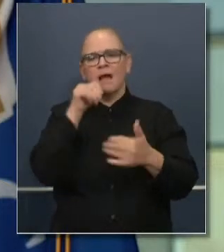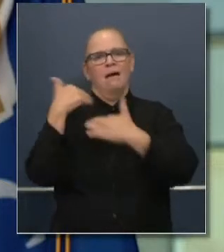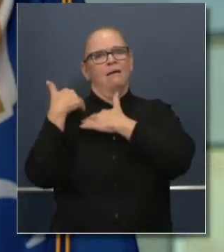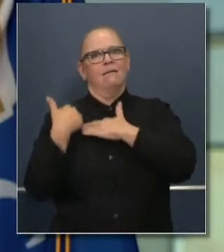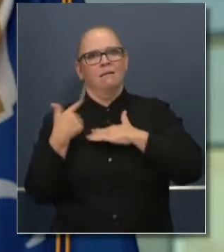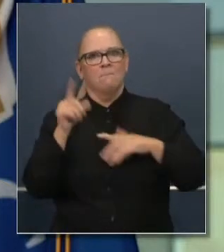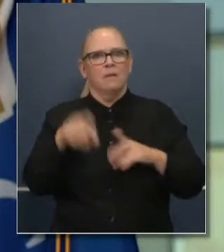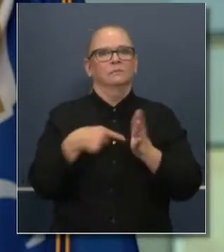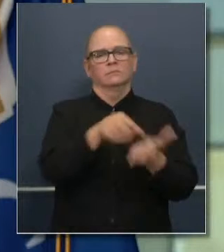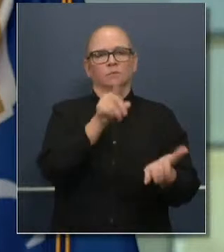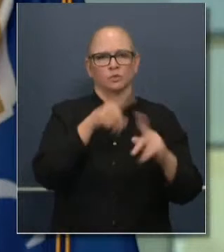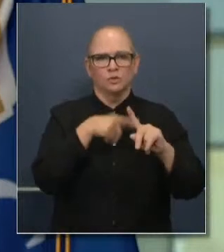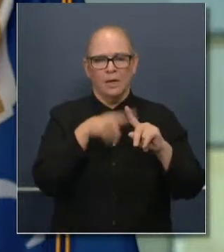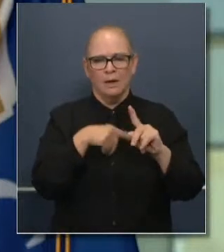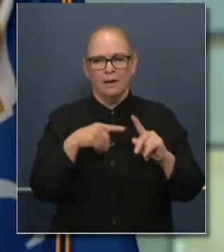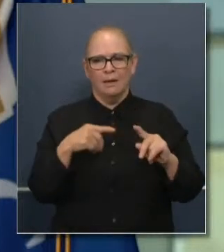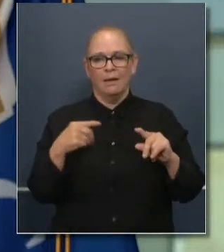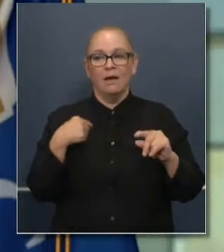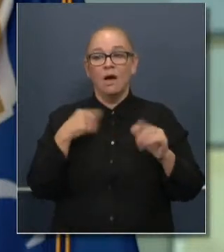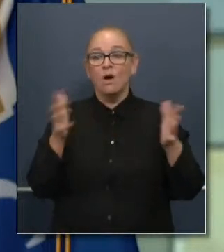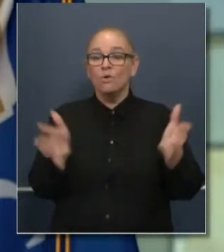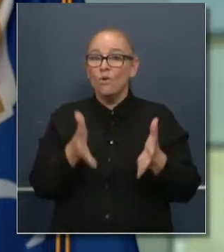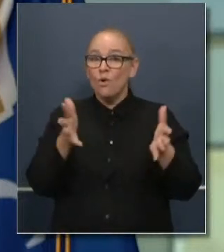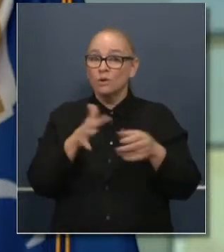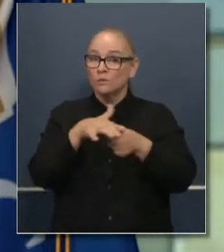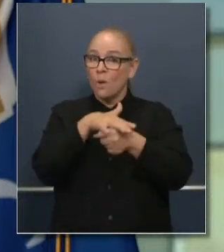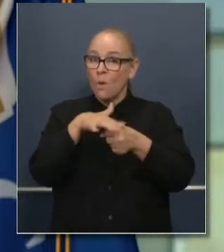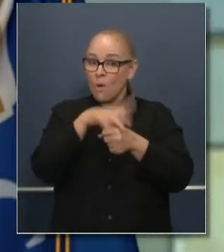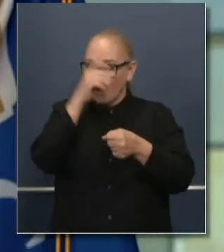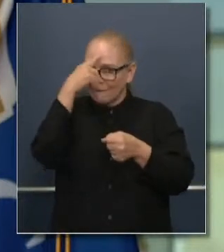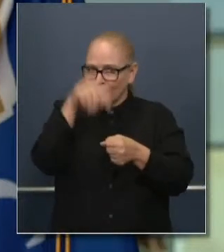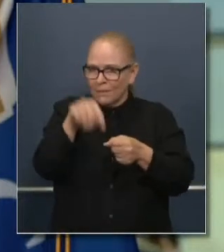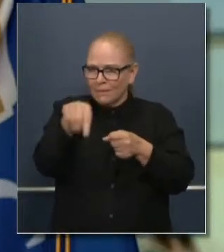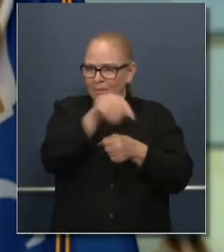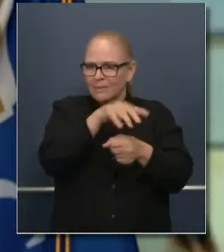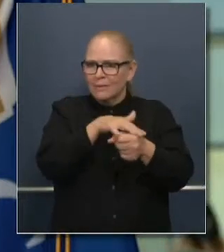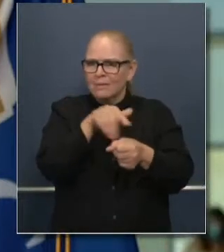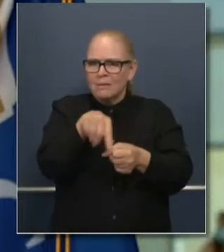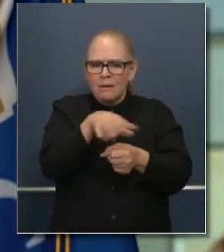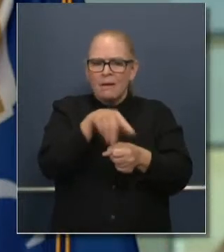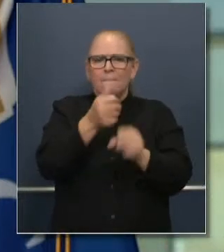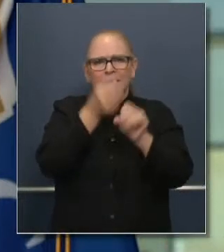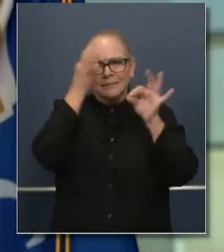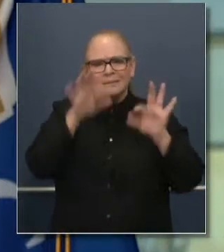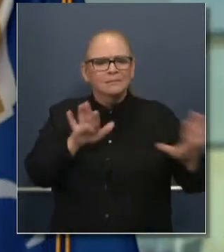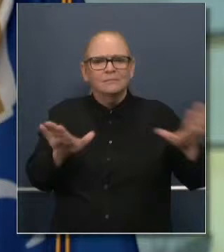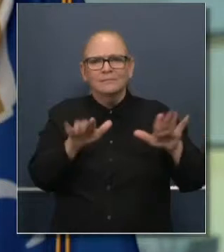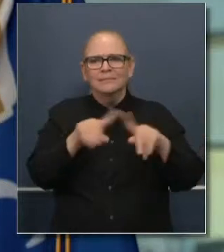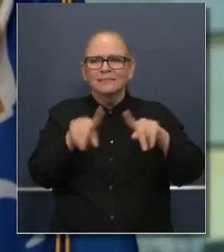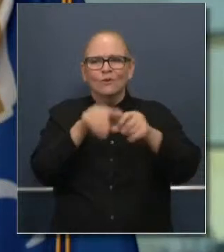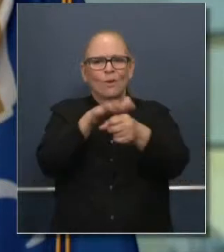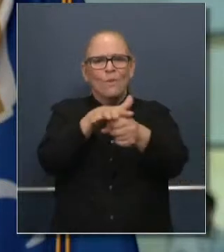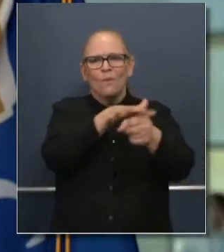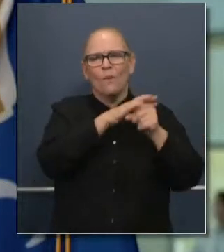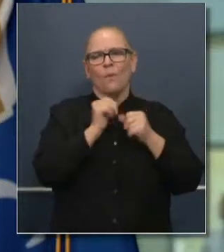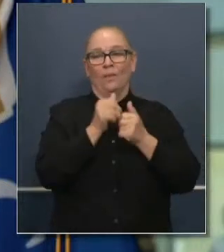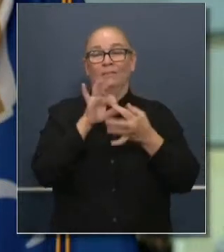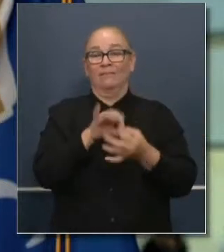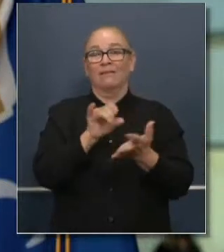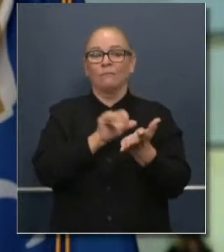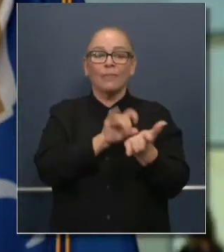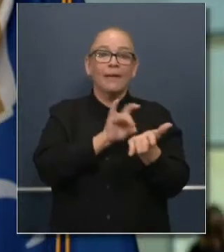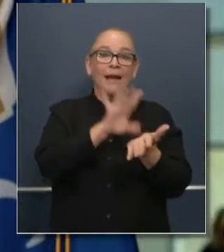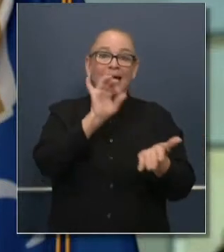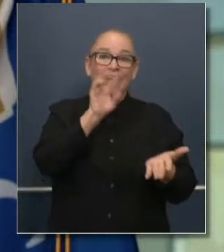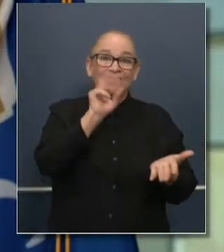out to encourage local government to make decisions as it relates to evictions and the like for themselves. We are actively, and this